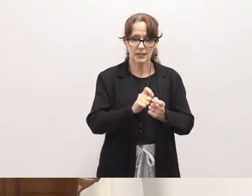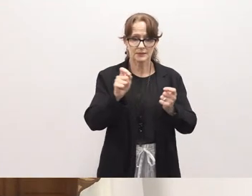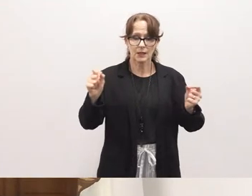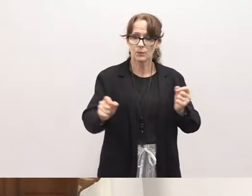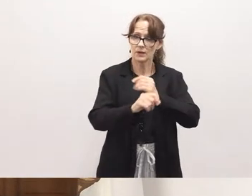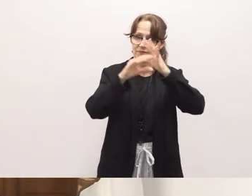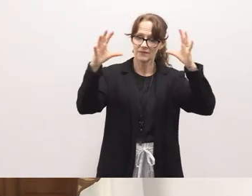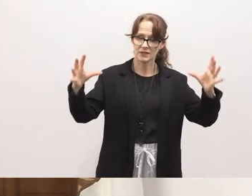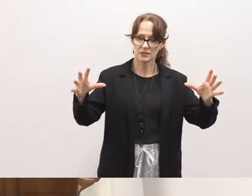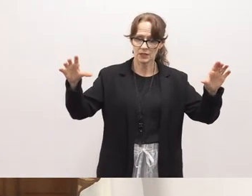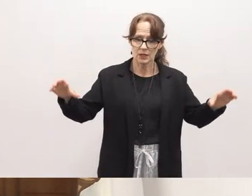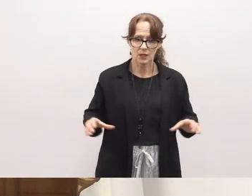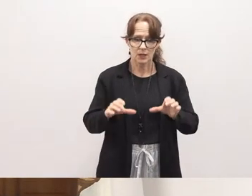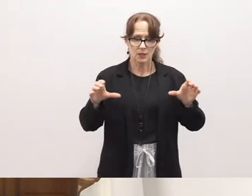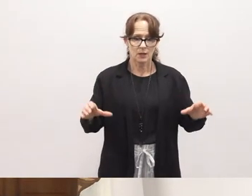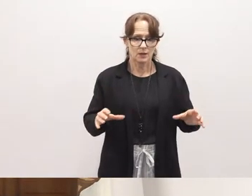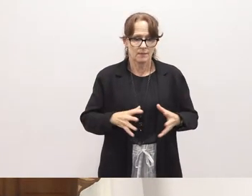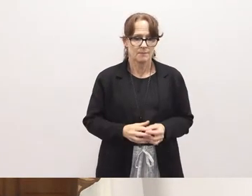Otto.